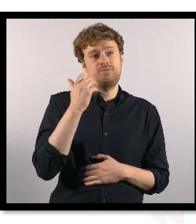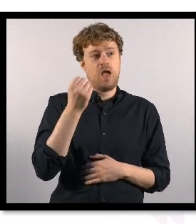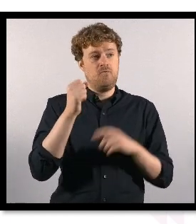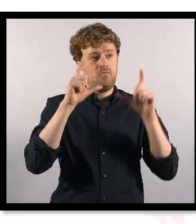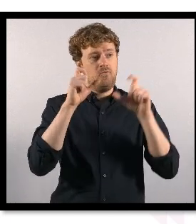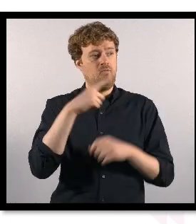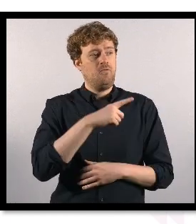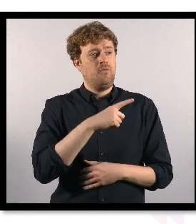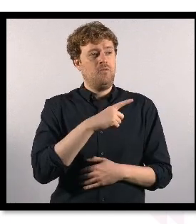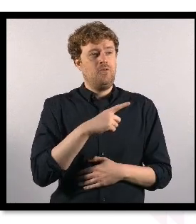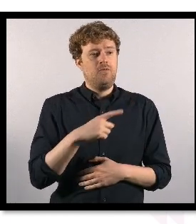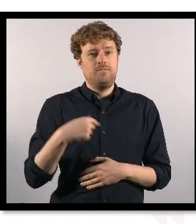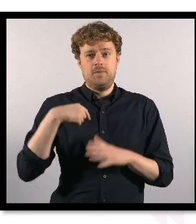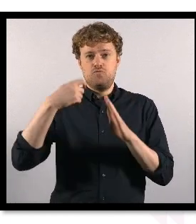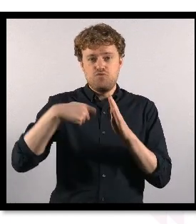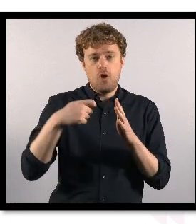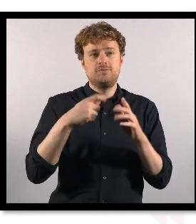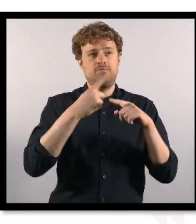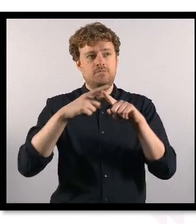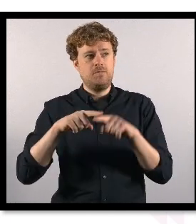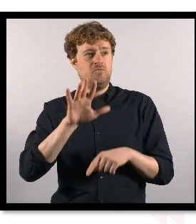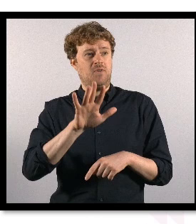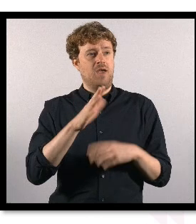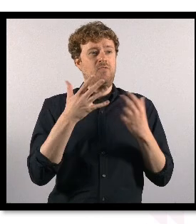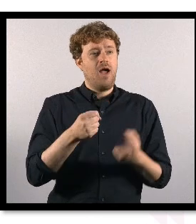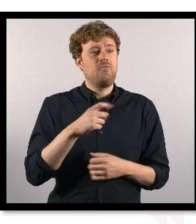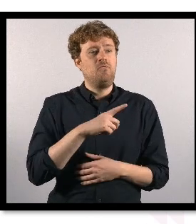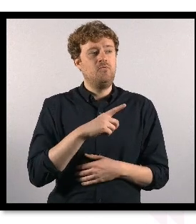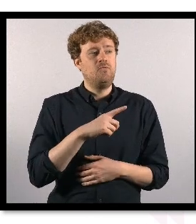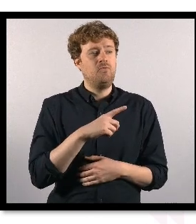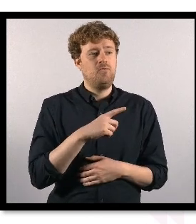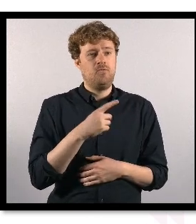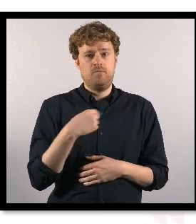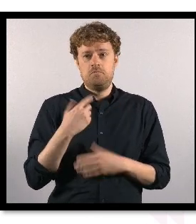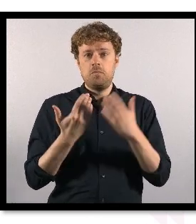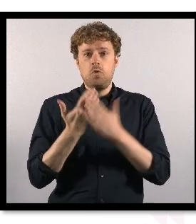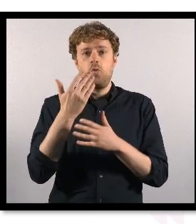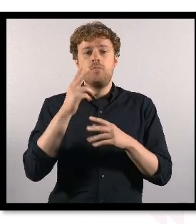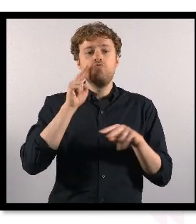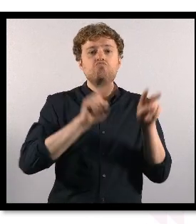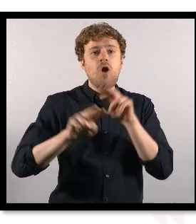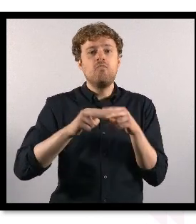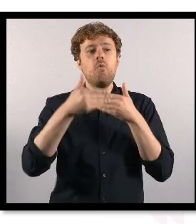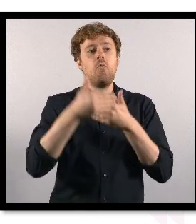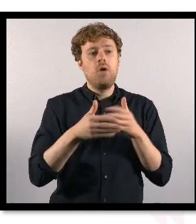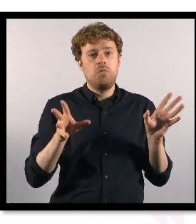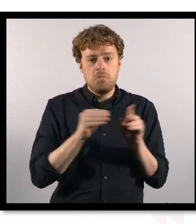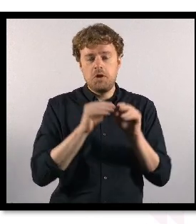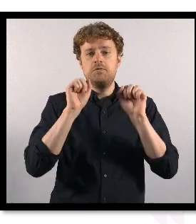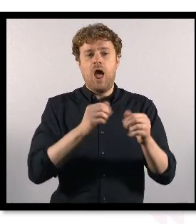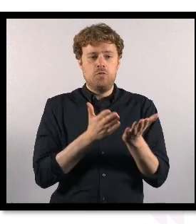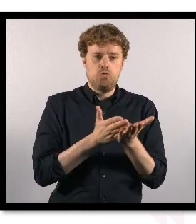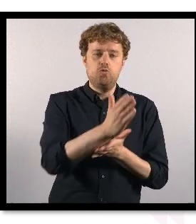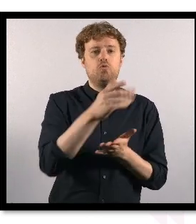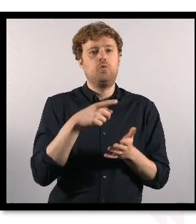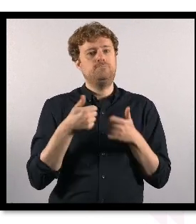technical reports, and we also do this pre-checks for due diligence, even the move to incubation and graduation, the backlog